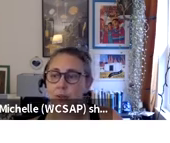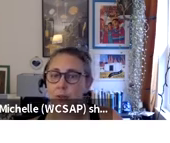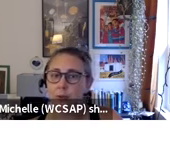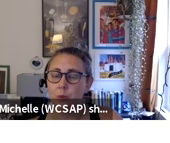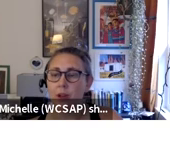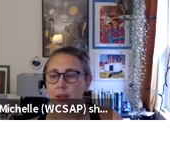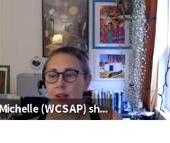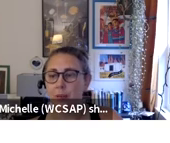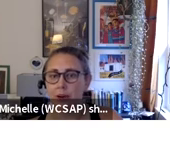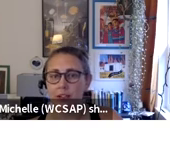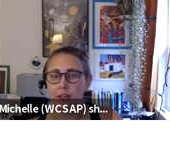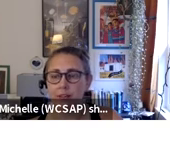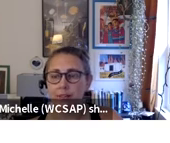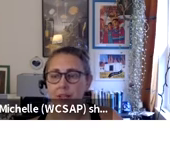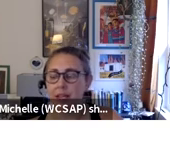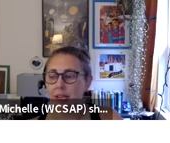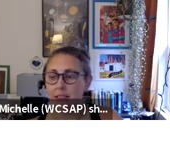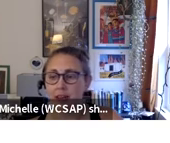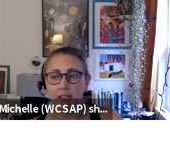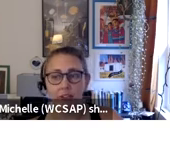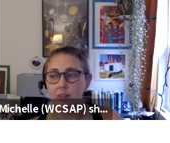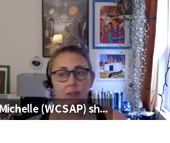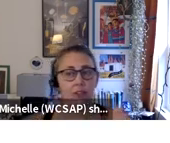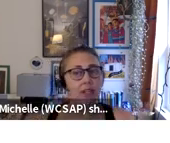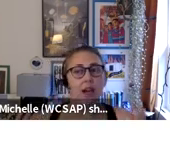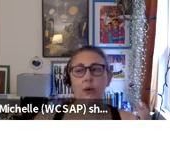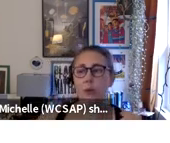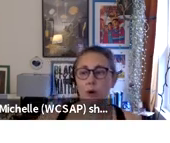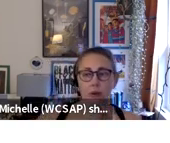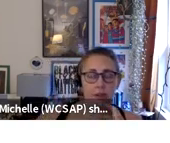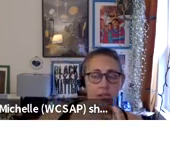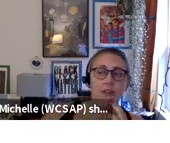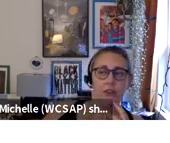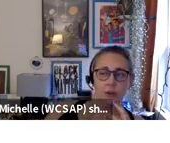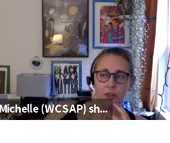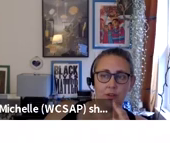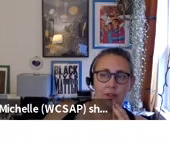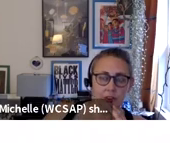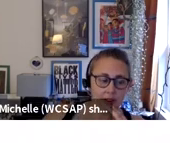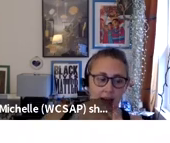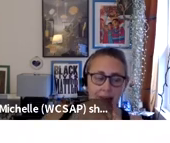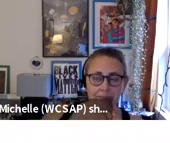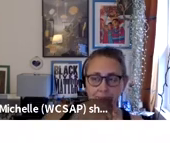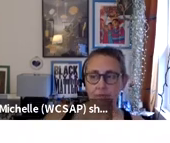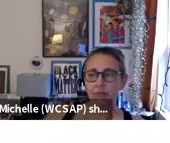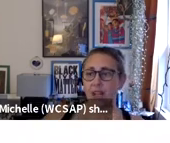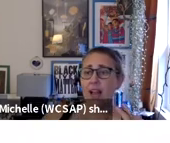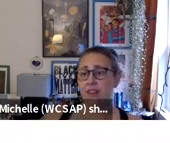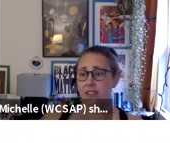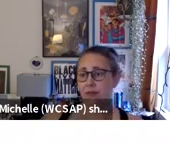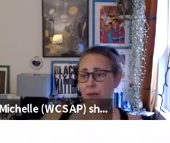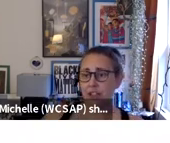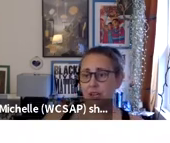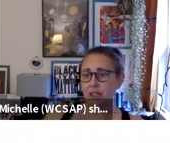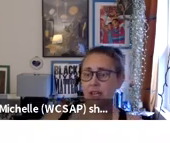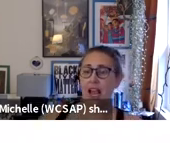do work in collaboration. It's kind of like just like how we would work with individual survivors. It's saying, I have